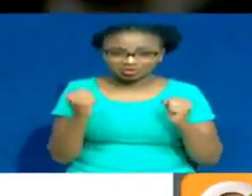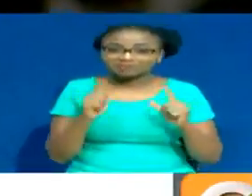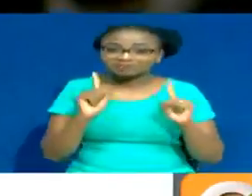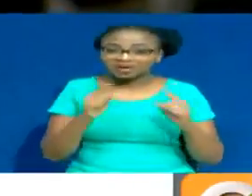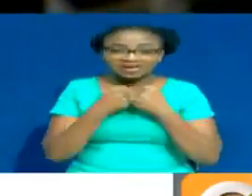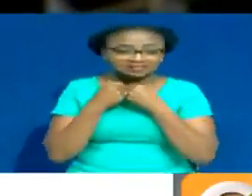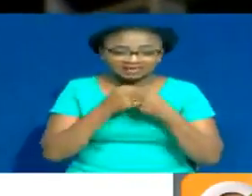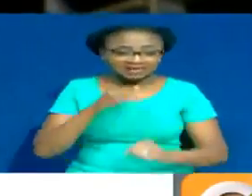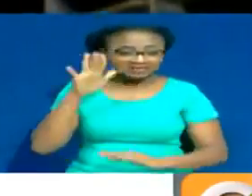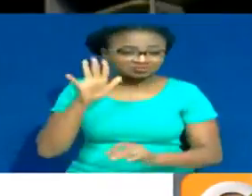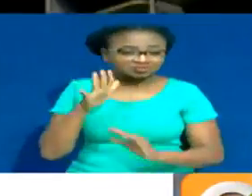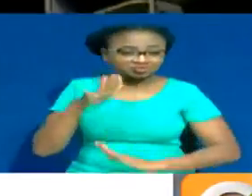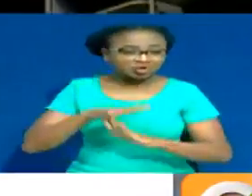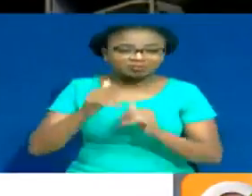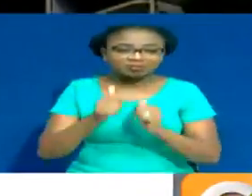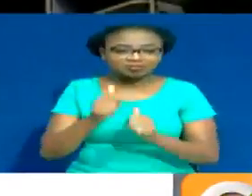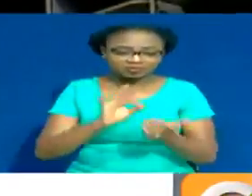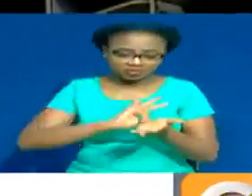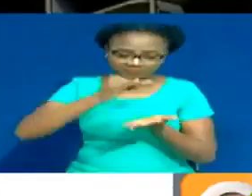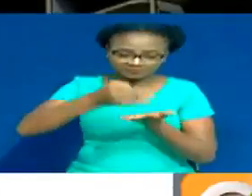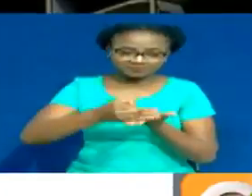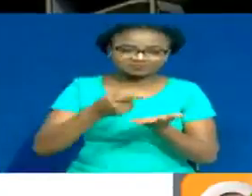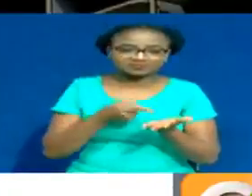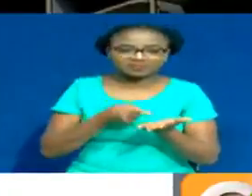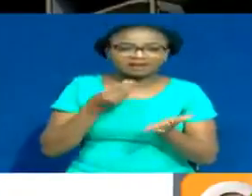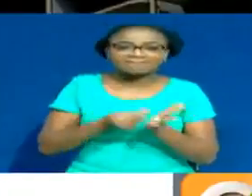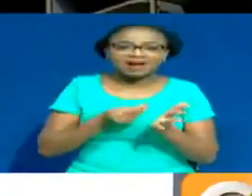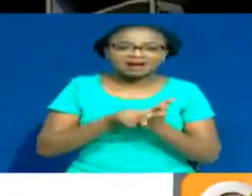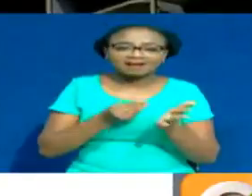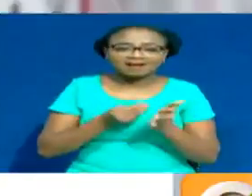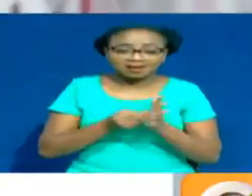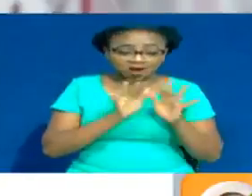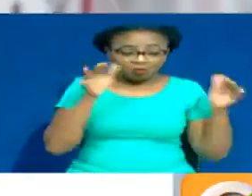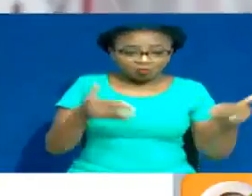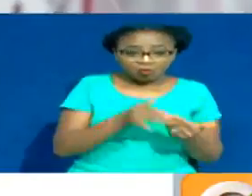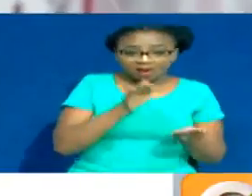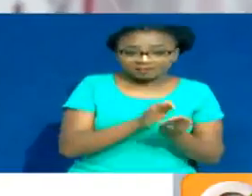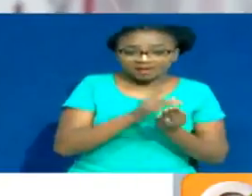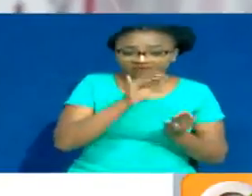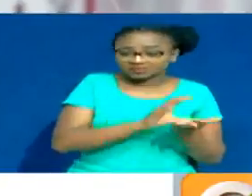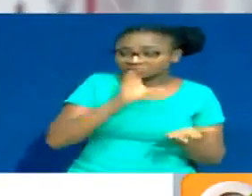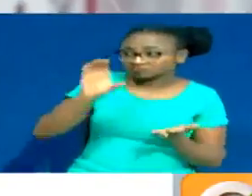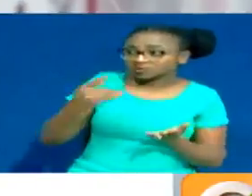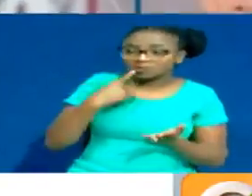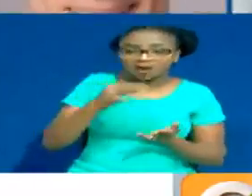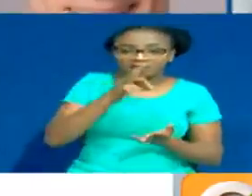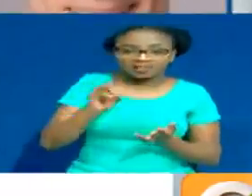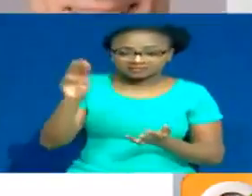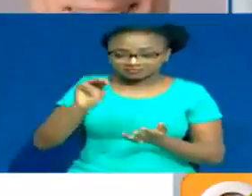still remains the encasing ball for all vaccine interventions. The World Bank has approved $130